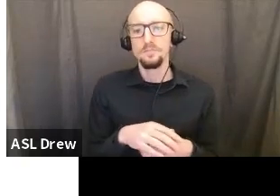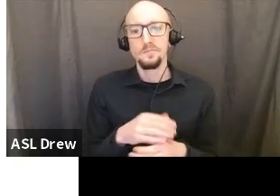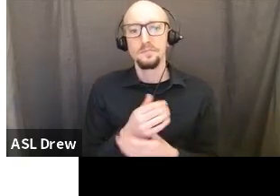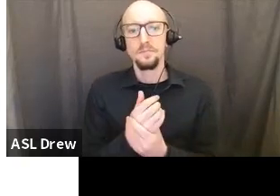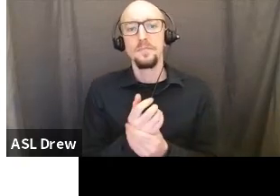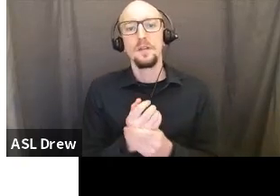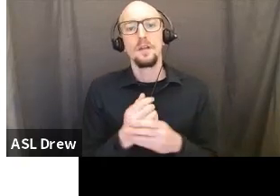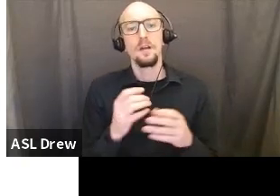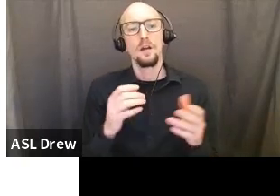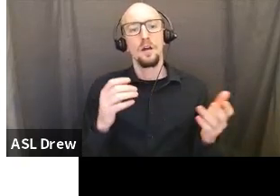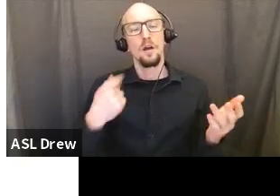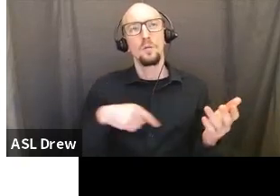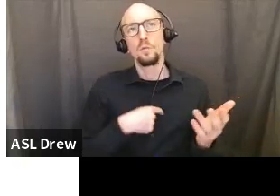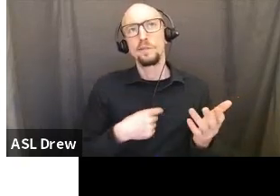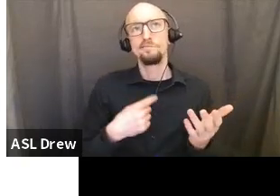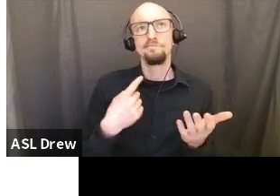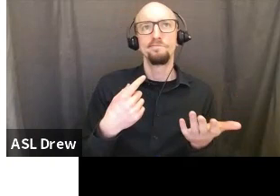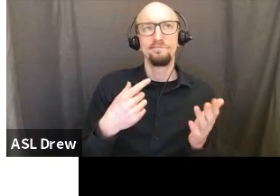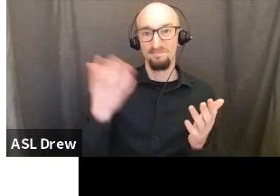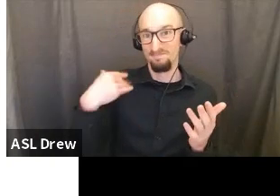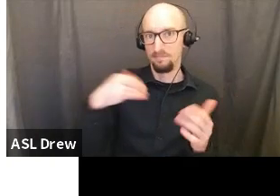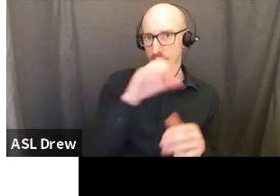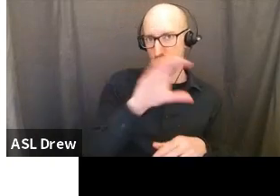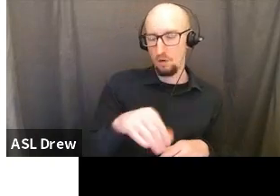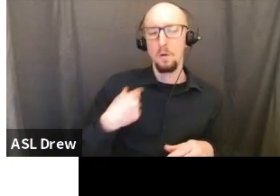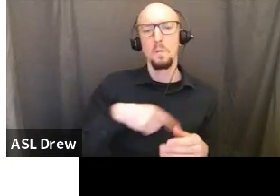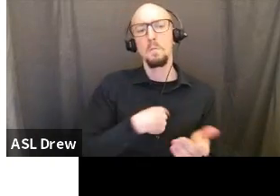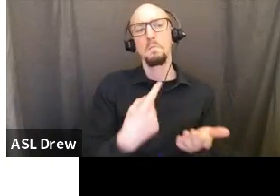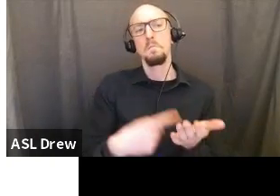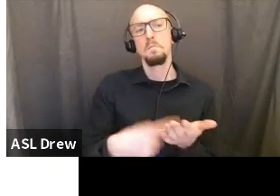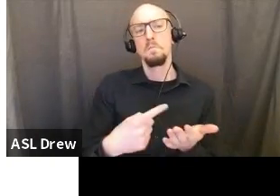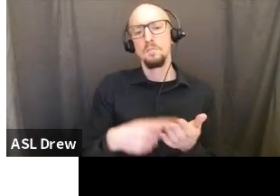we talked a fair amount about the ways in which